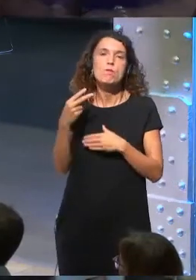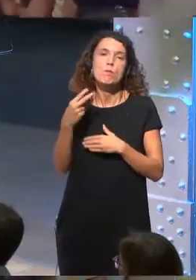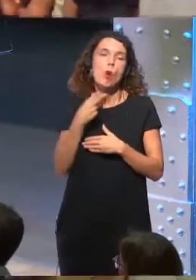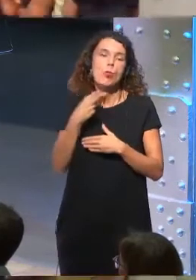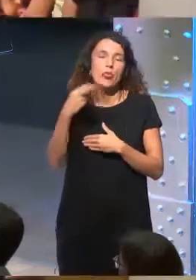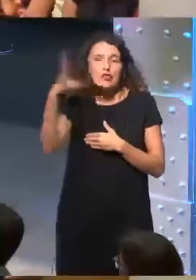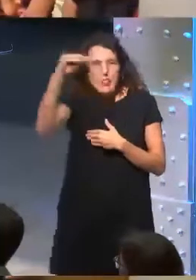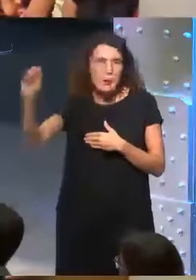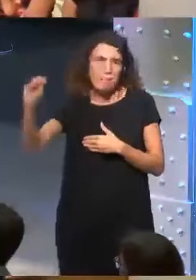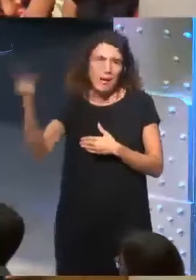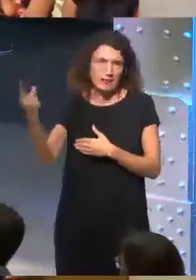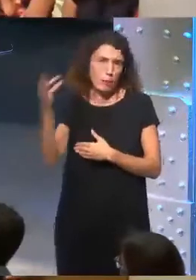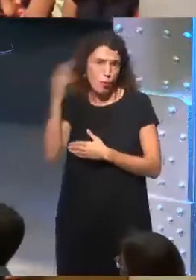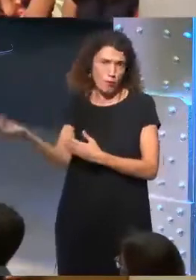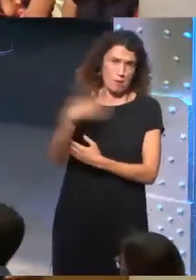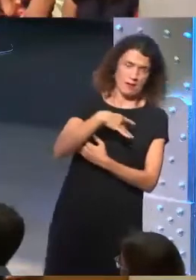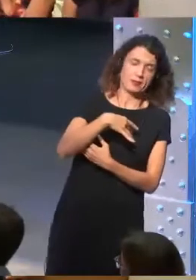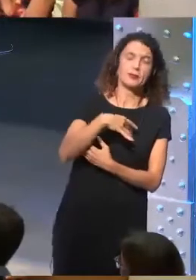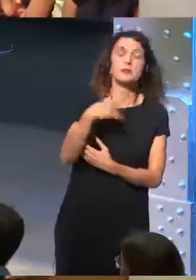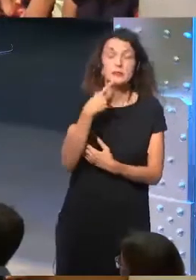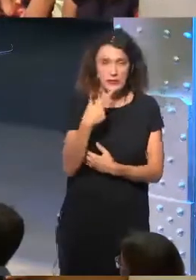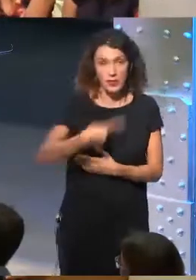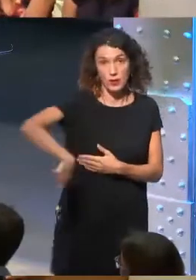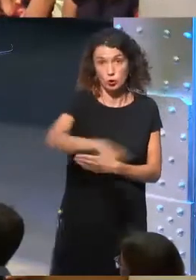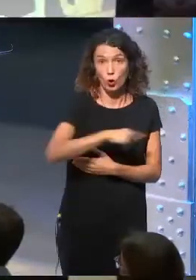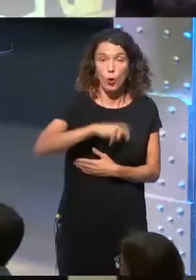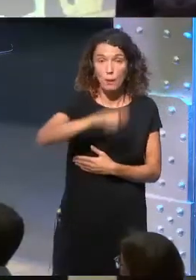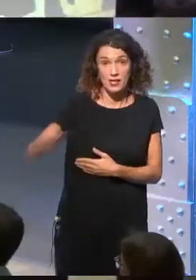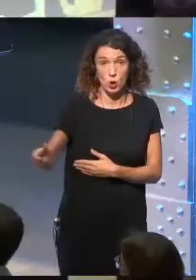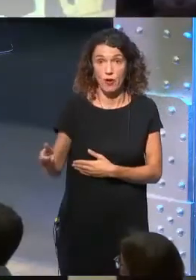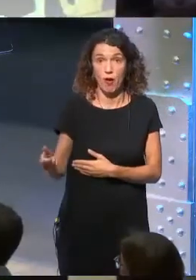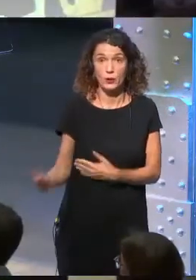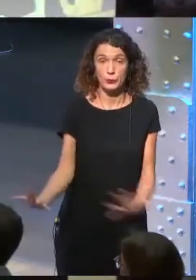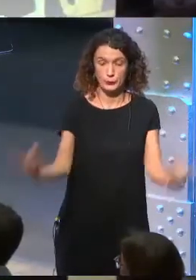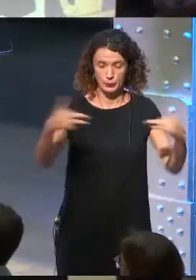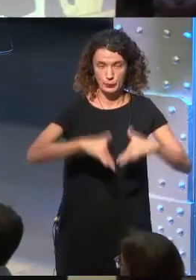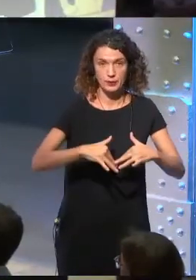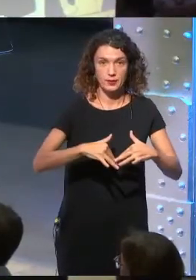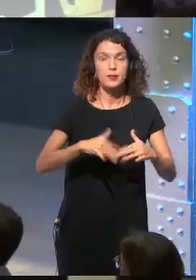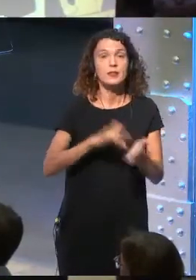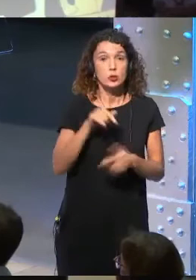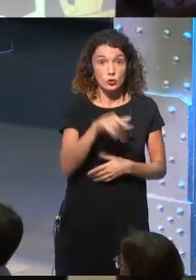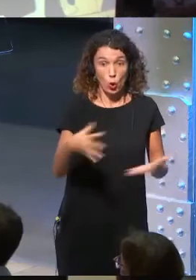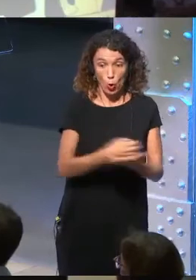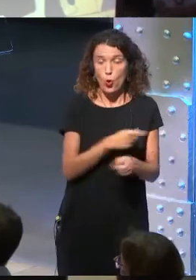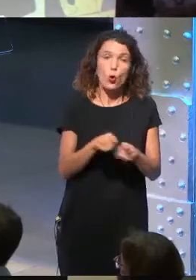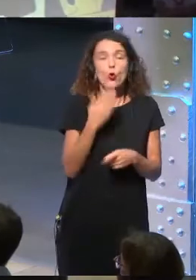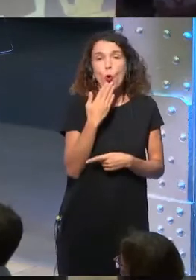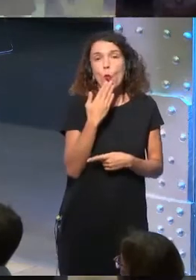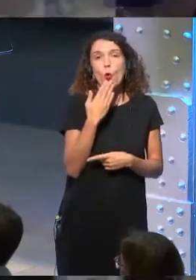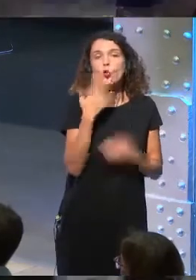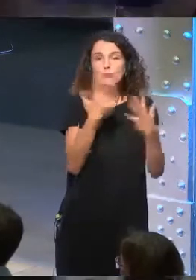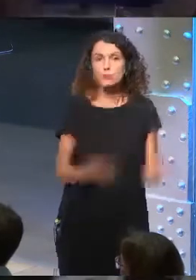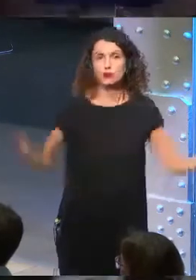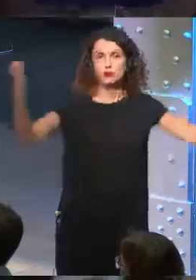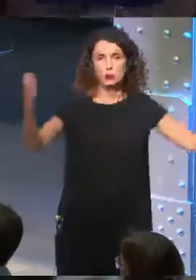the wise voice of a woman. We can think that everyone that has come to this auditorium, that